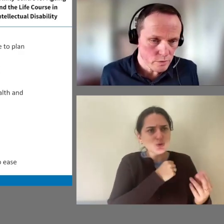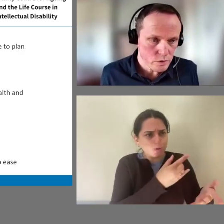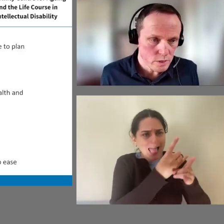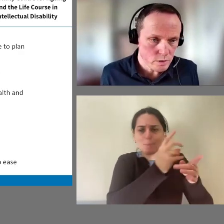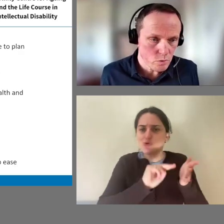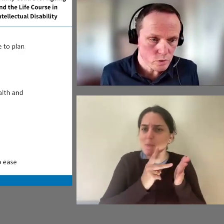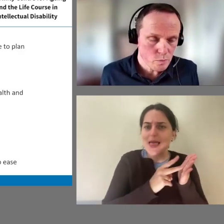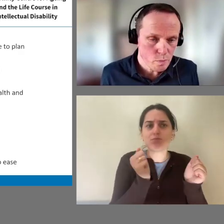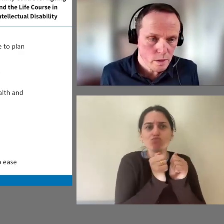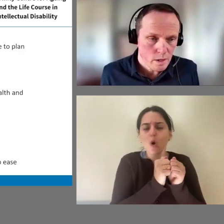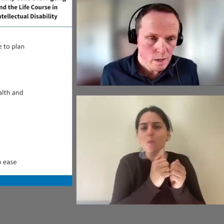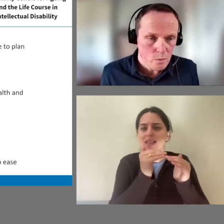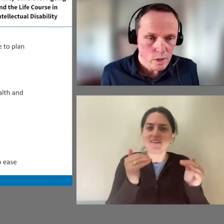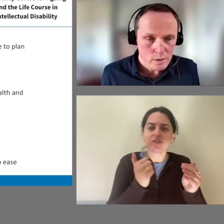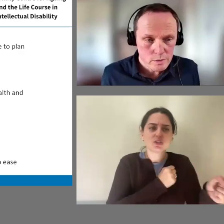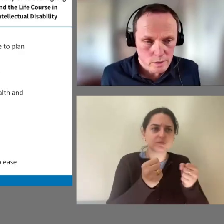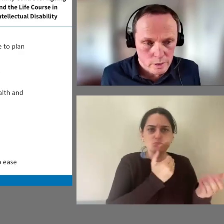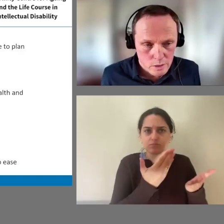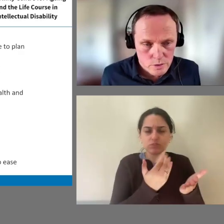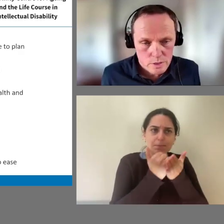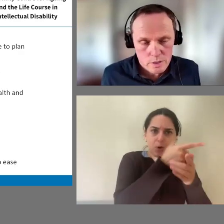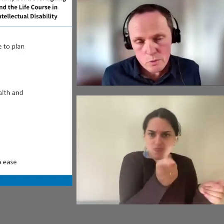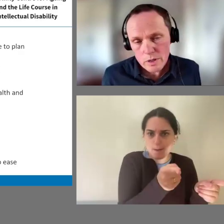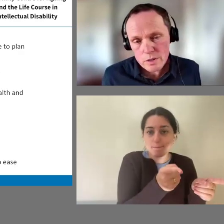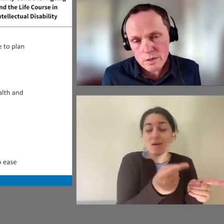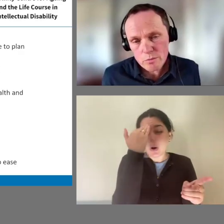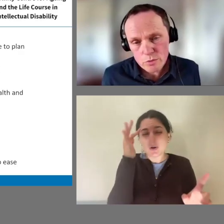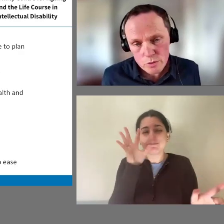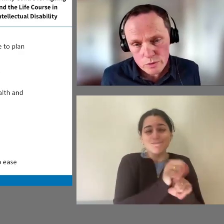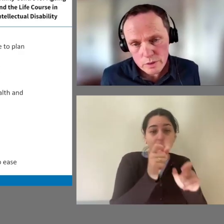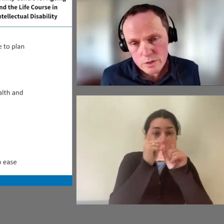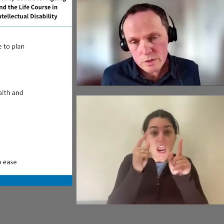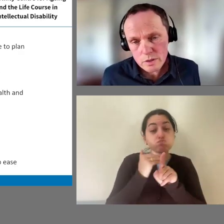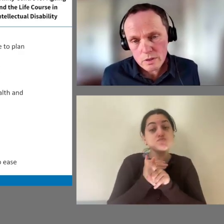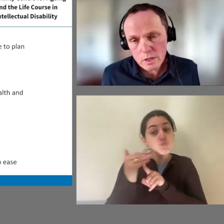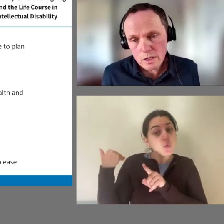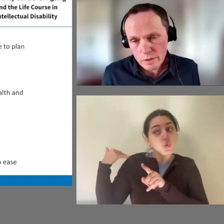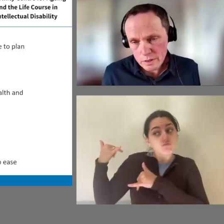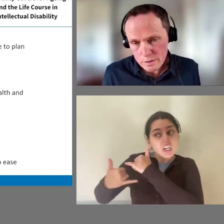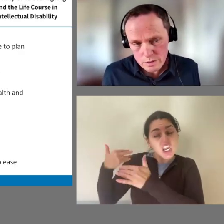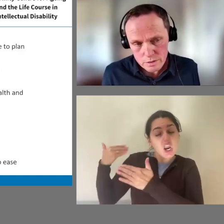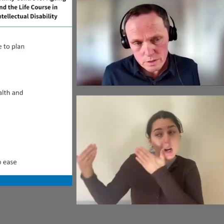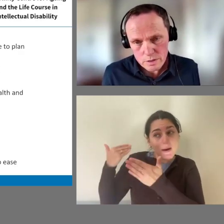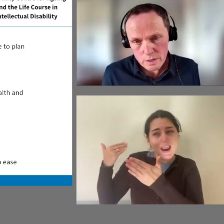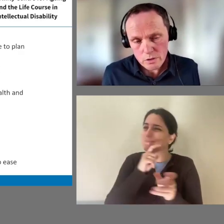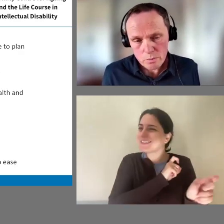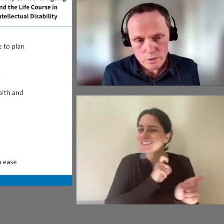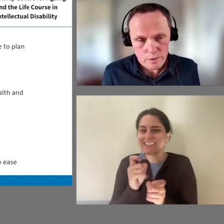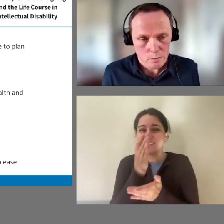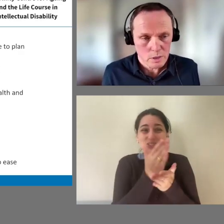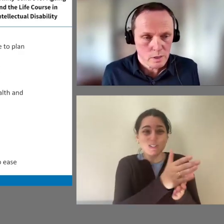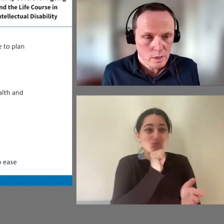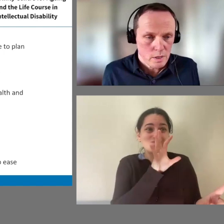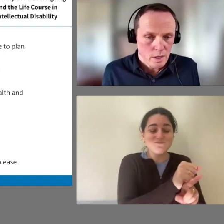of service and support. And while diagnostics and awareness have improved, there are still a lot of inconsistencies in the